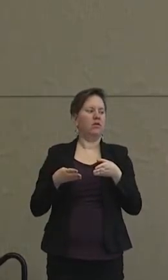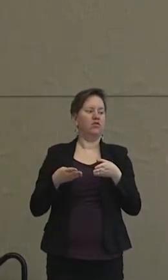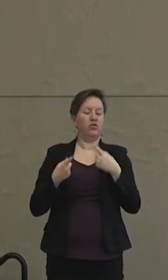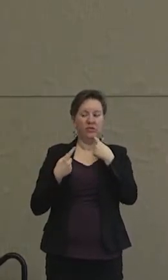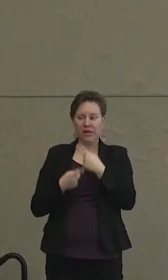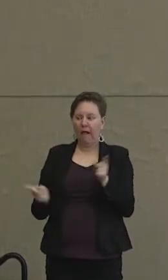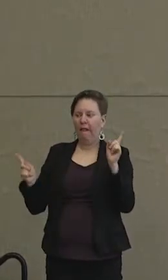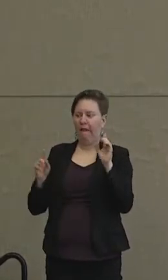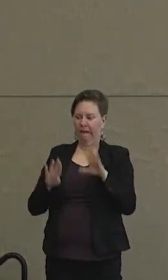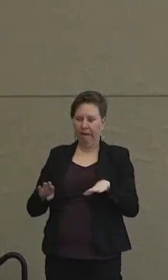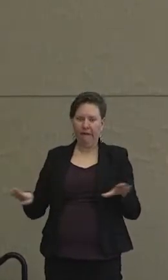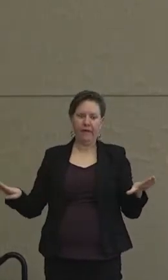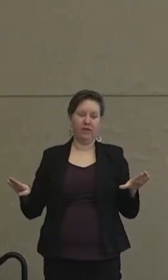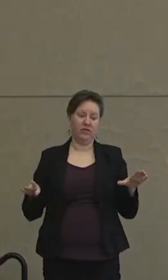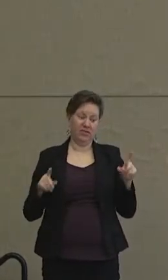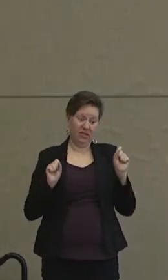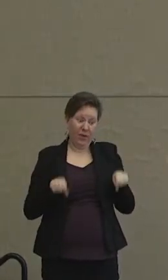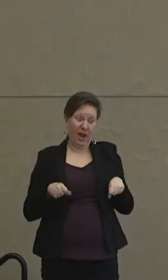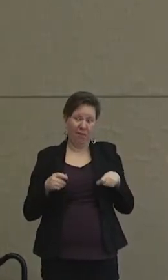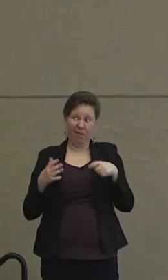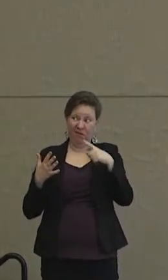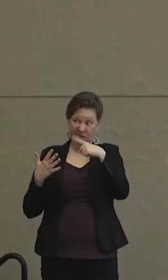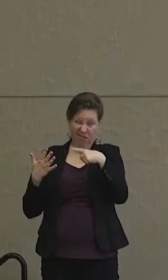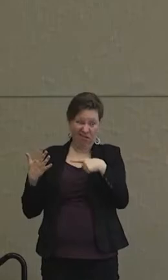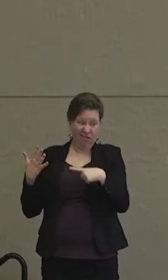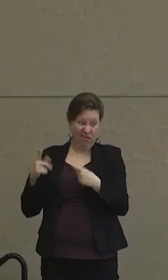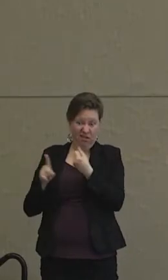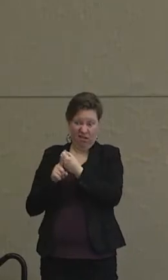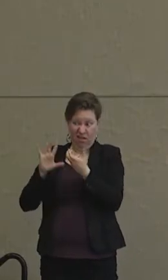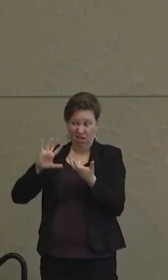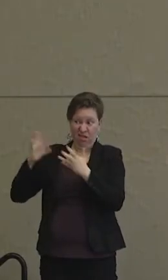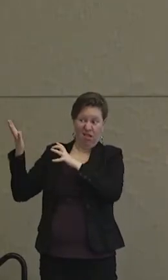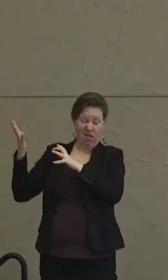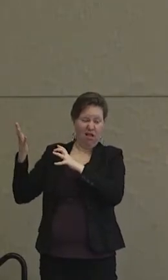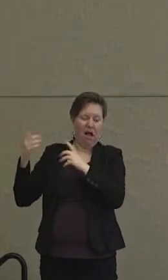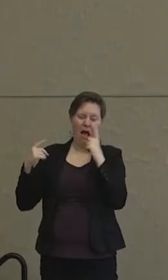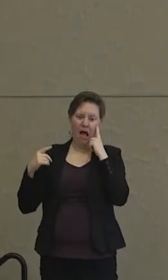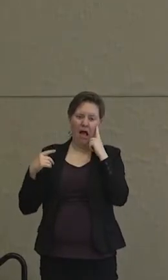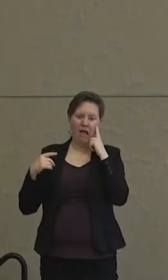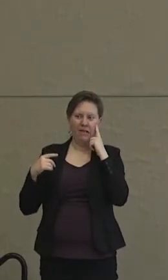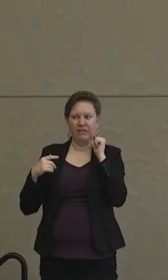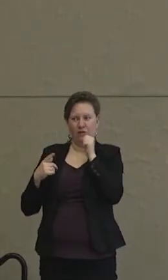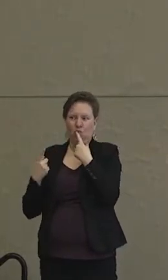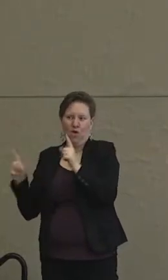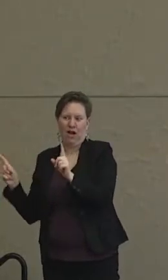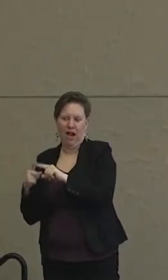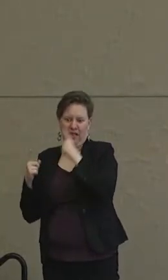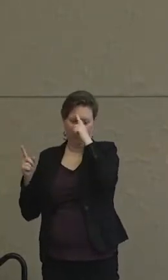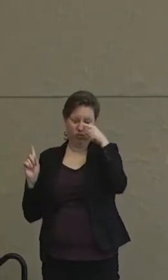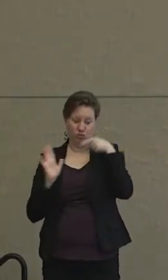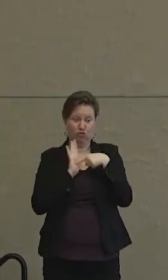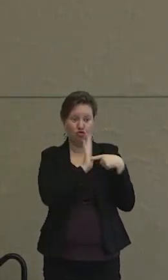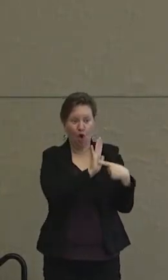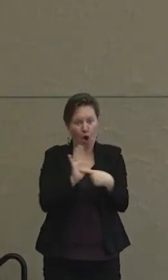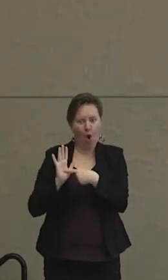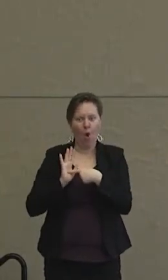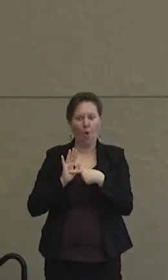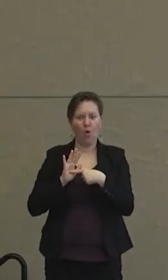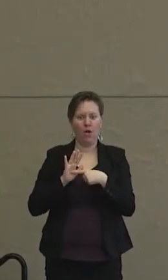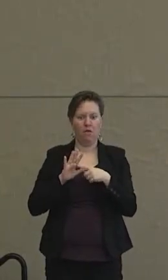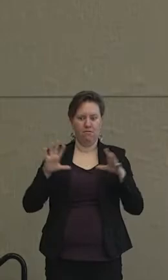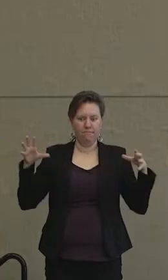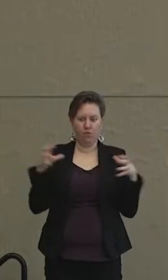telling kids there could be consequences is ineffective. I think the Me Too movement has maybe shown a generation of